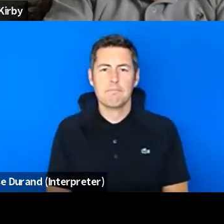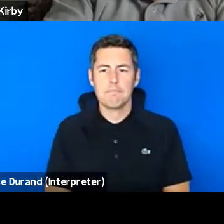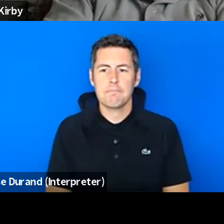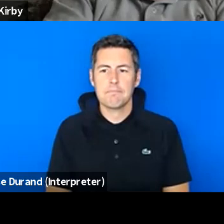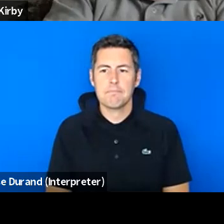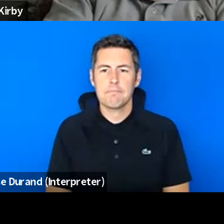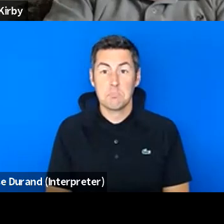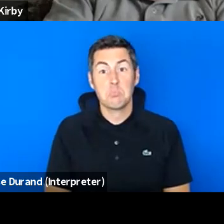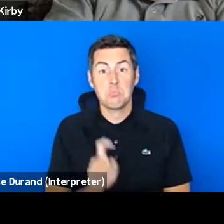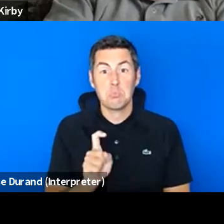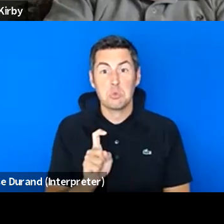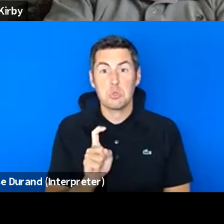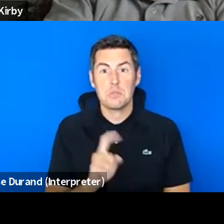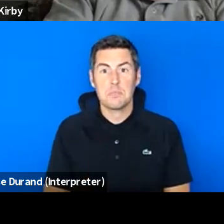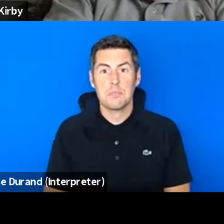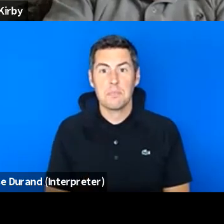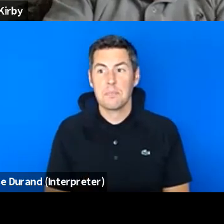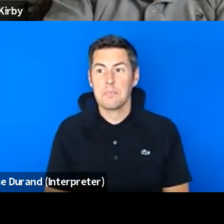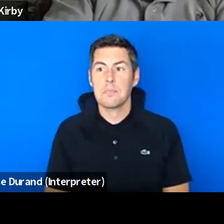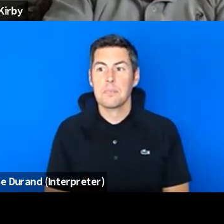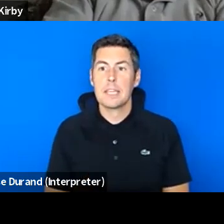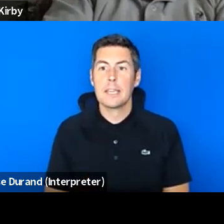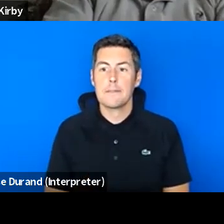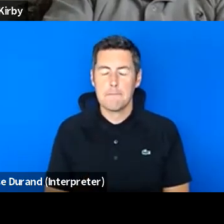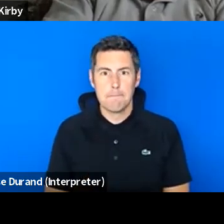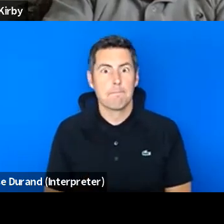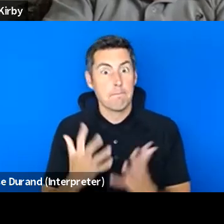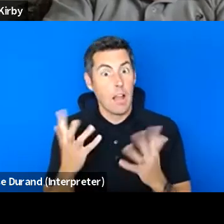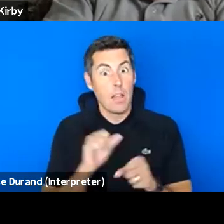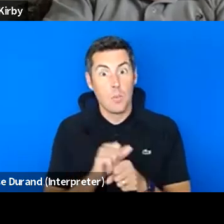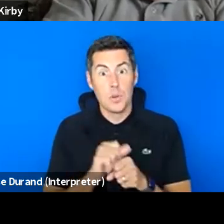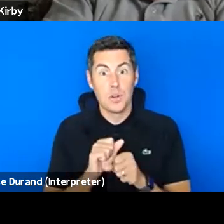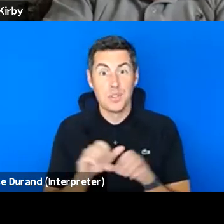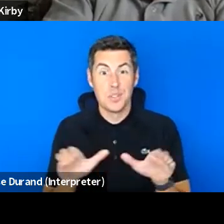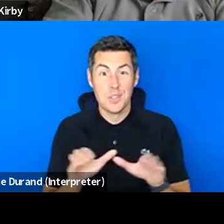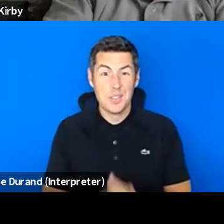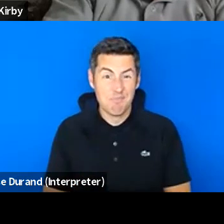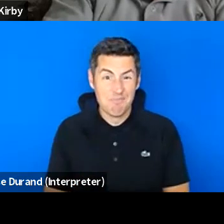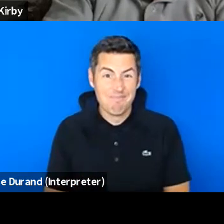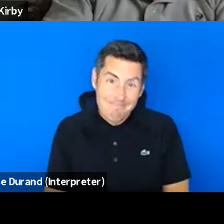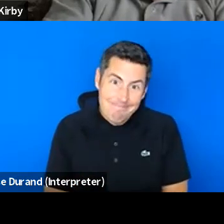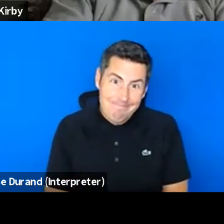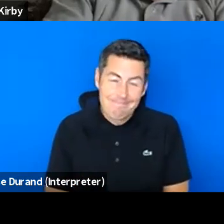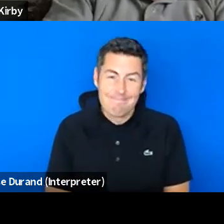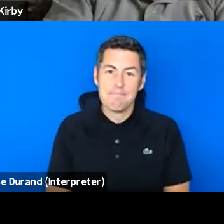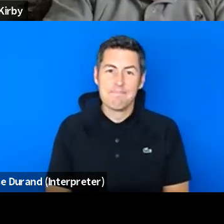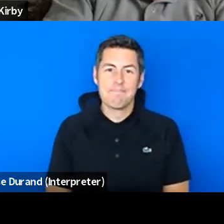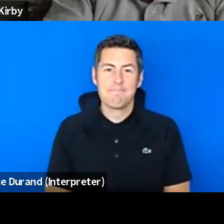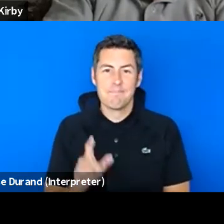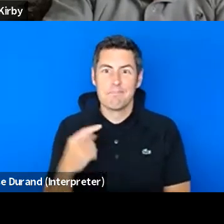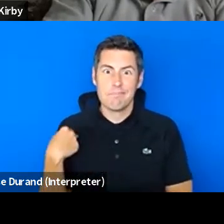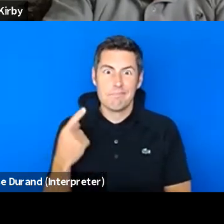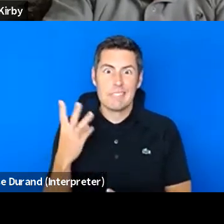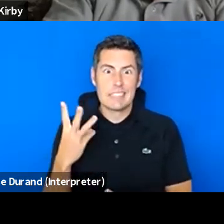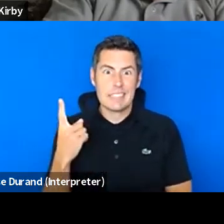It should be. It should be. So we got a lot of work to do. It took us about 6.5 months, 6